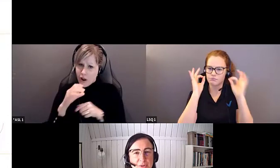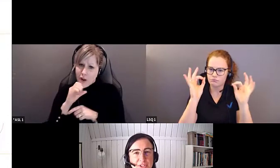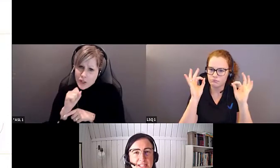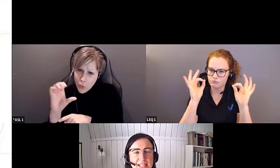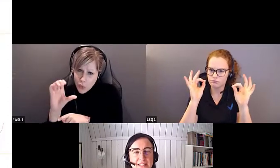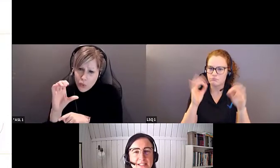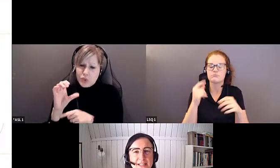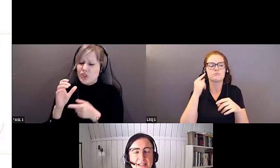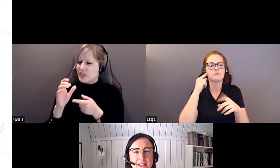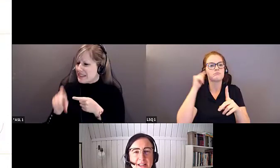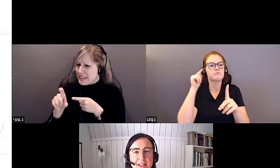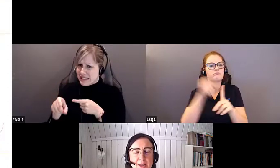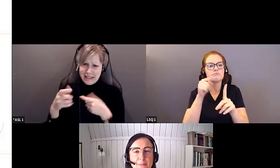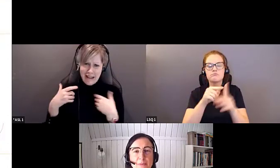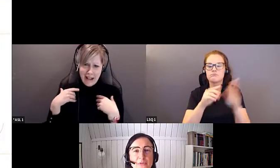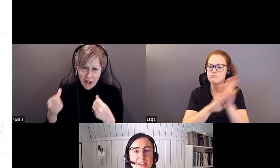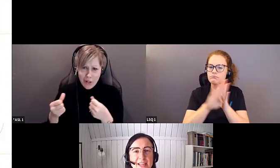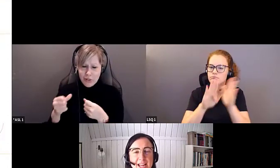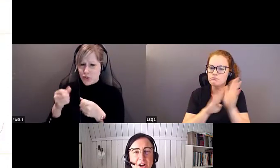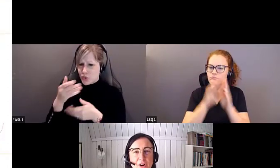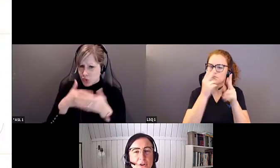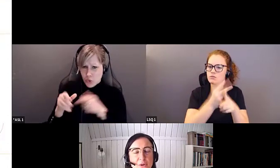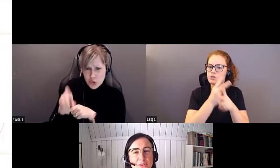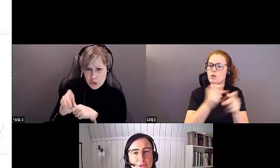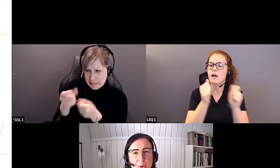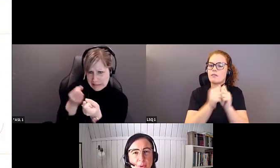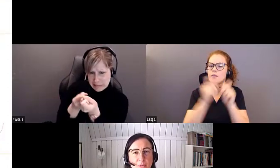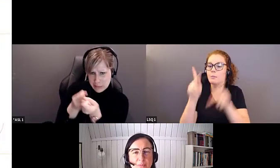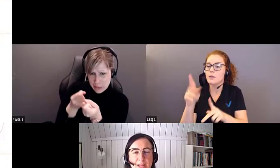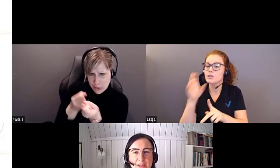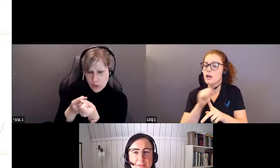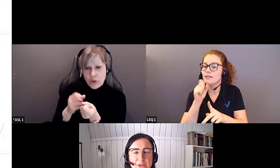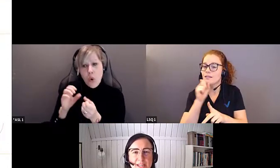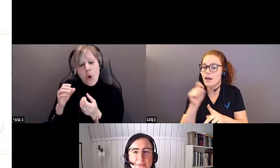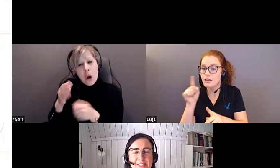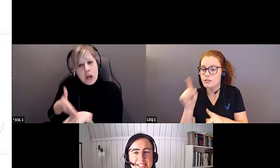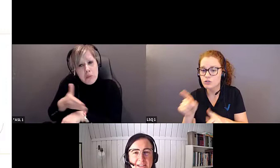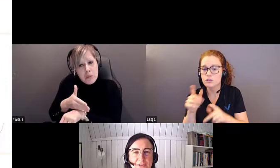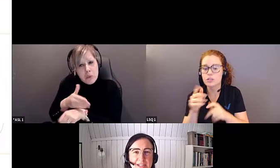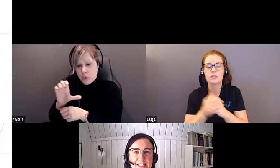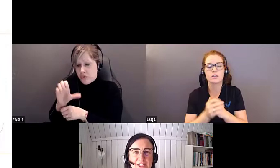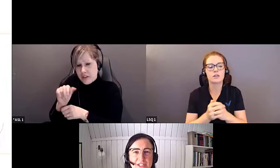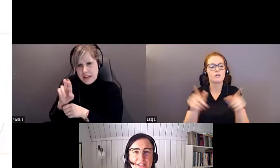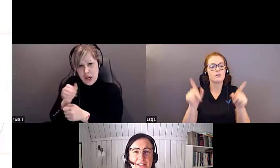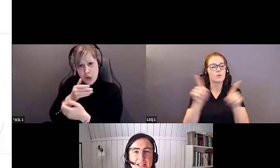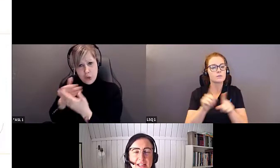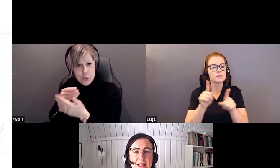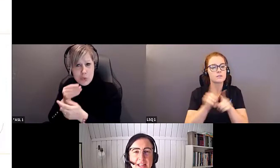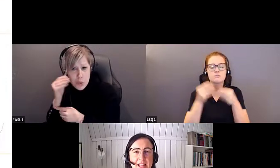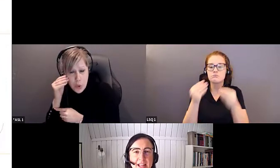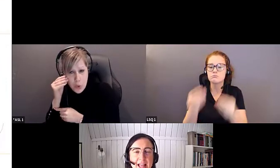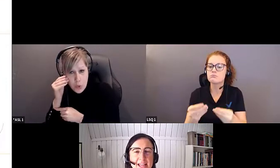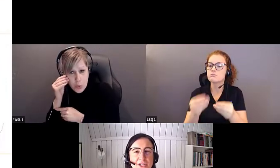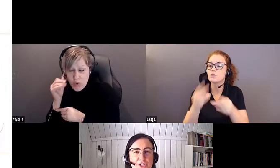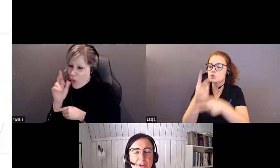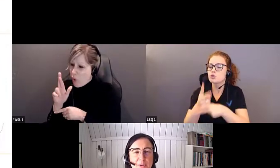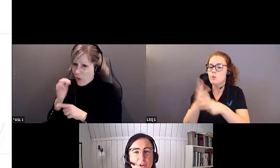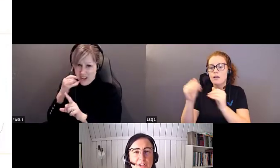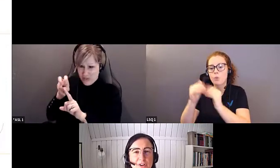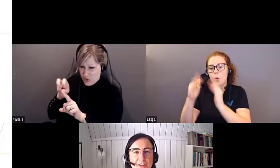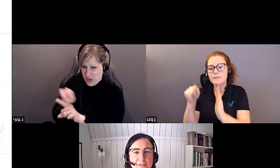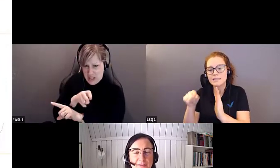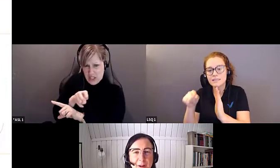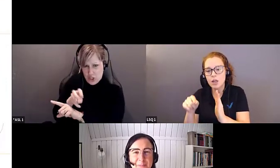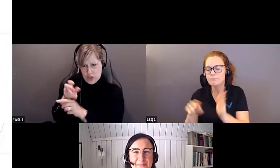health and social needs, improving care closer to home and community with safe transitions, and ensuring